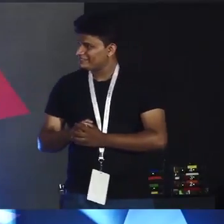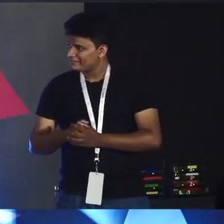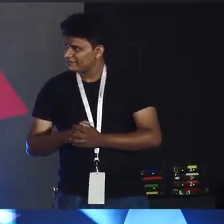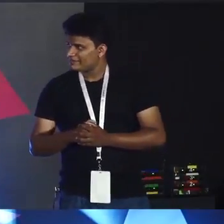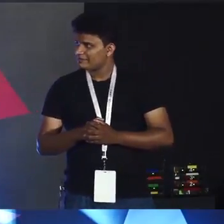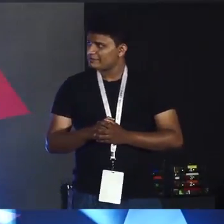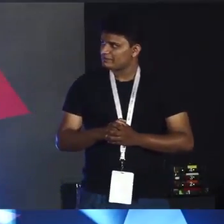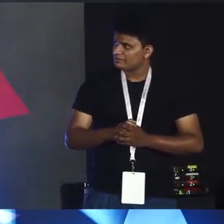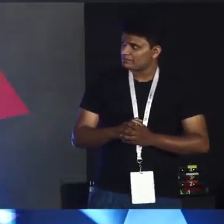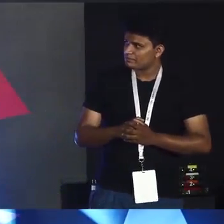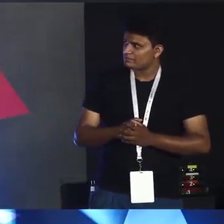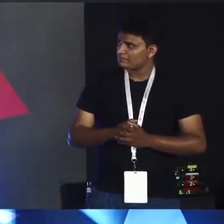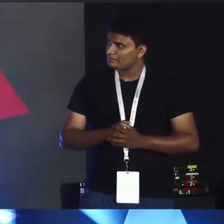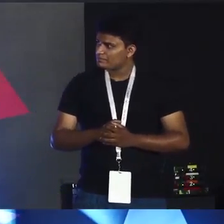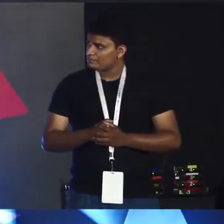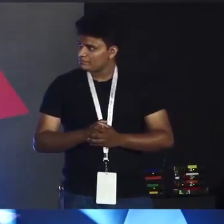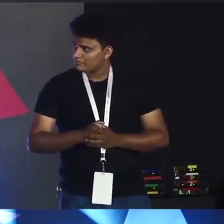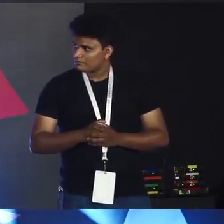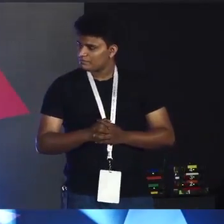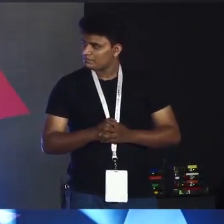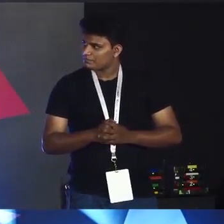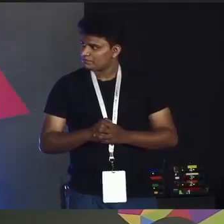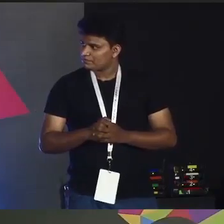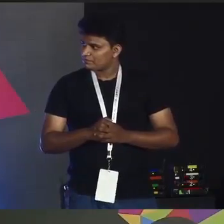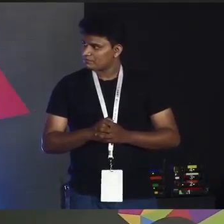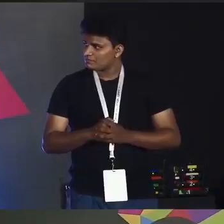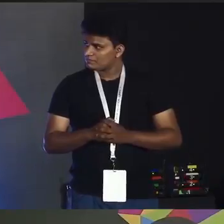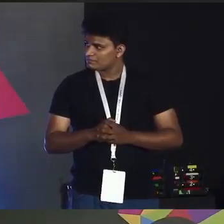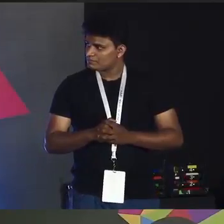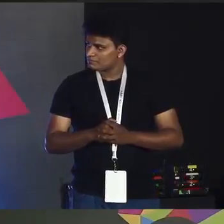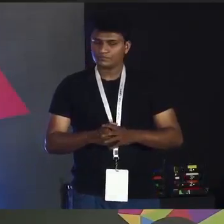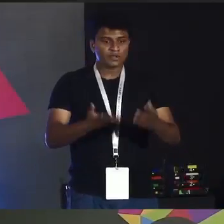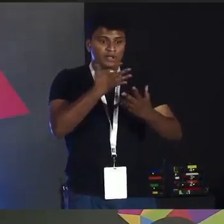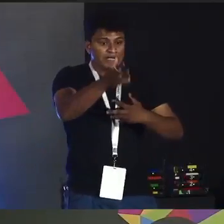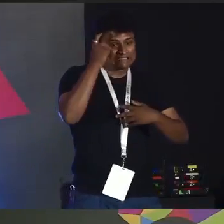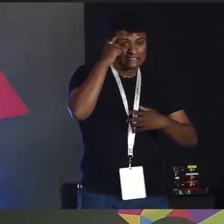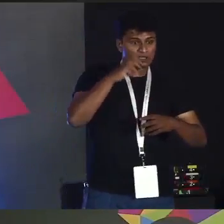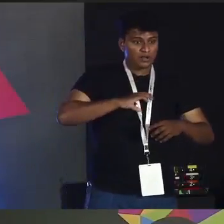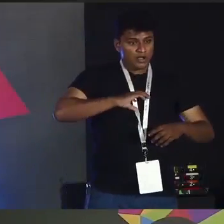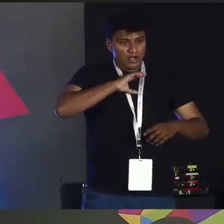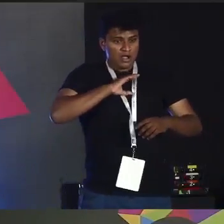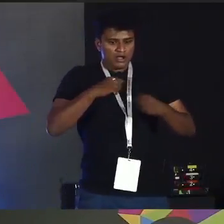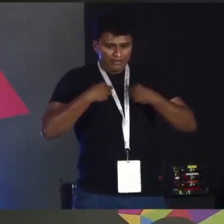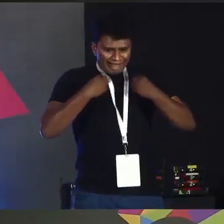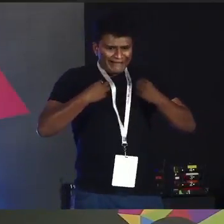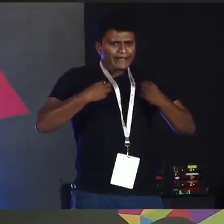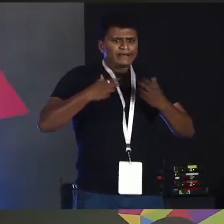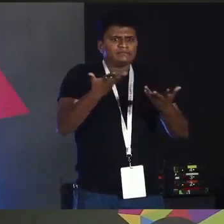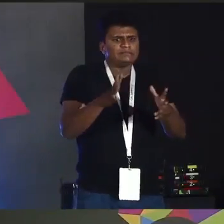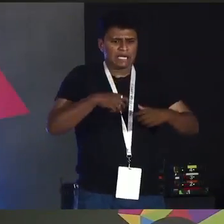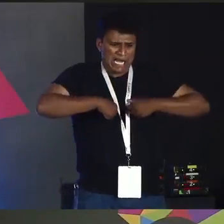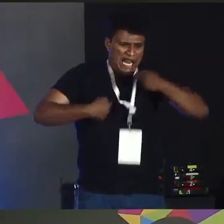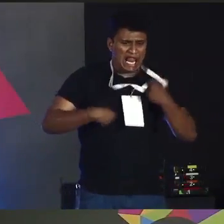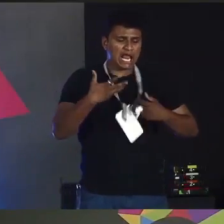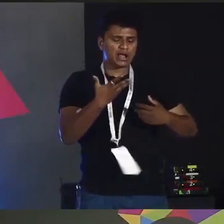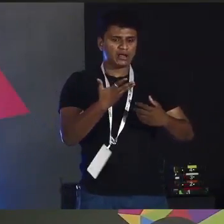what about the confidence of millions and millions of people without a piece of cloth? In the last picture, don't you think that it